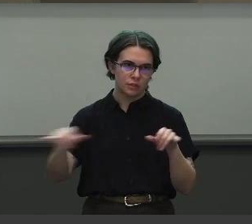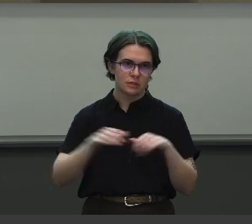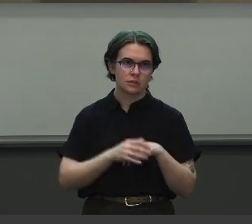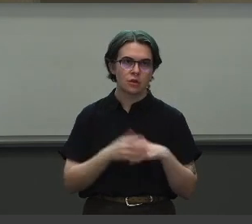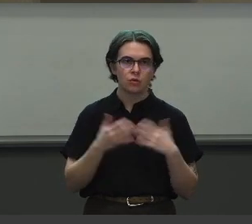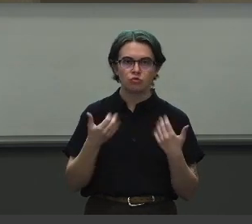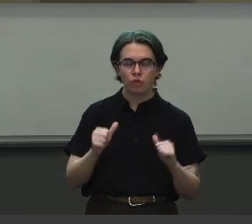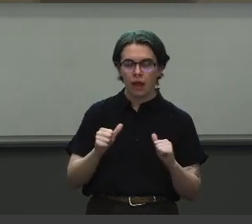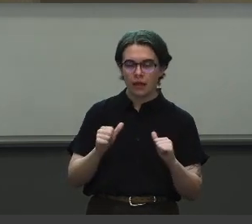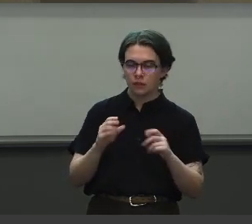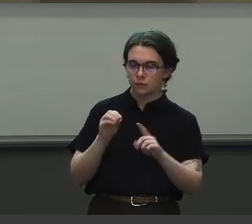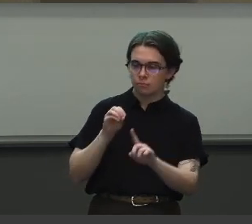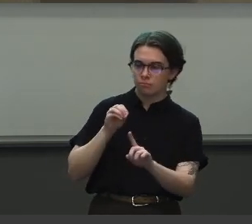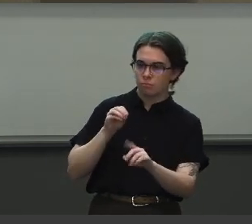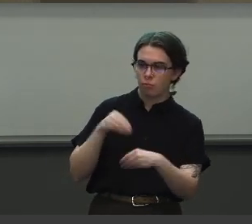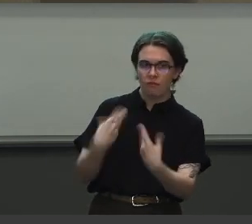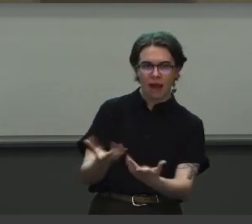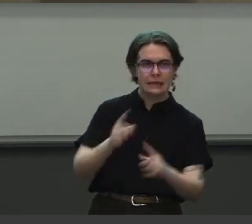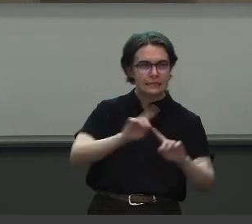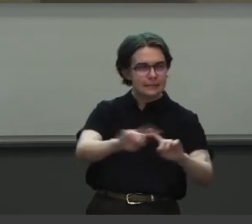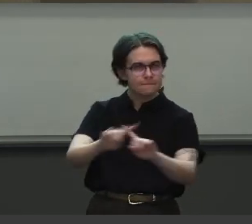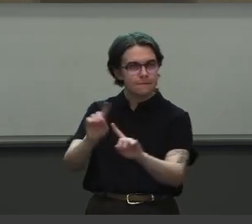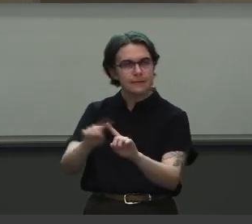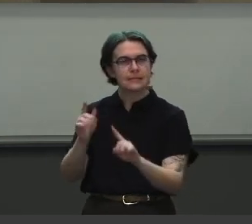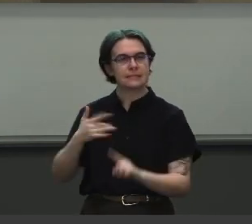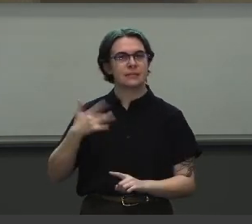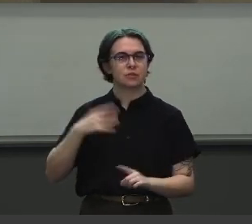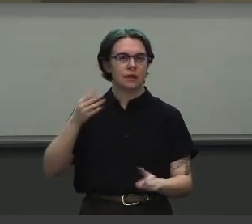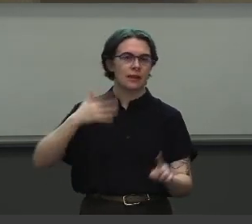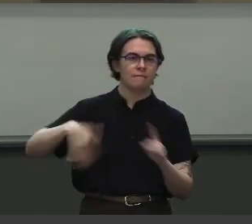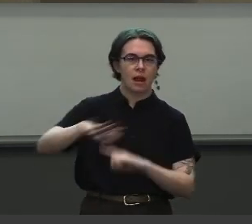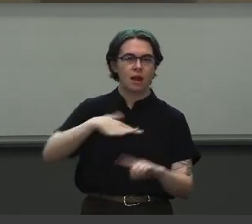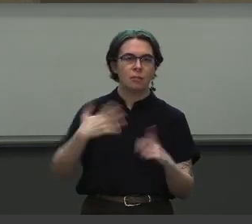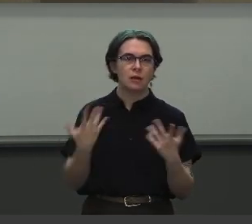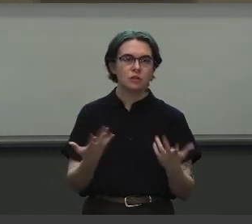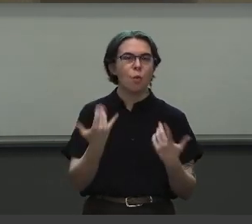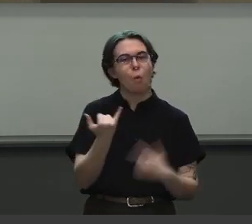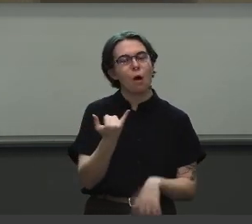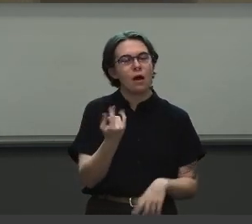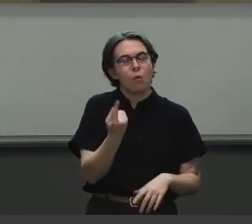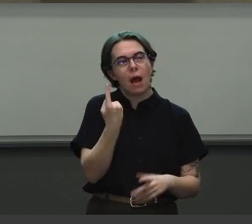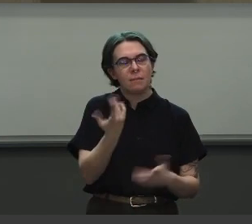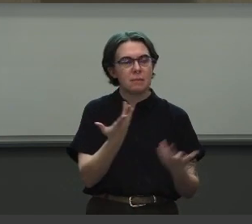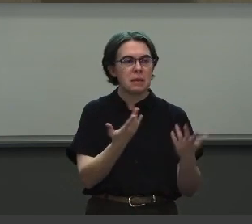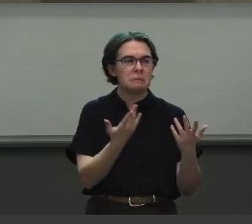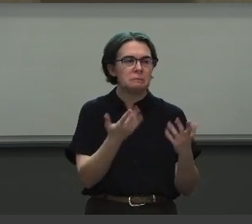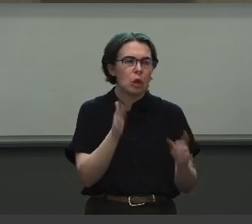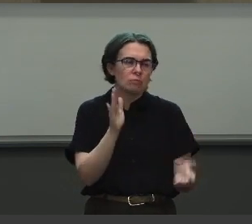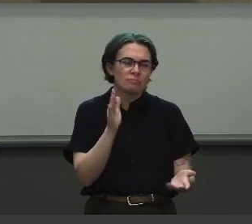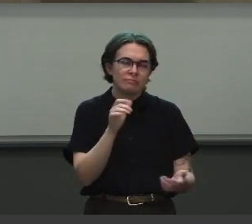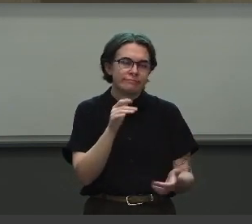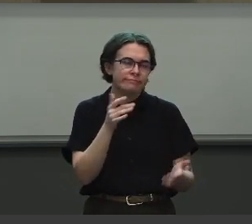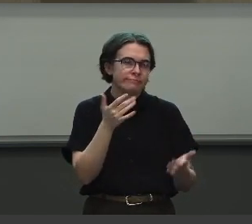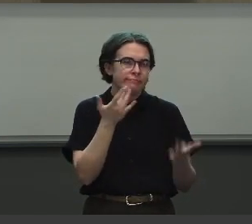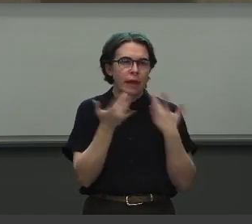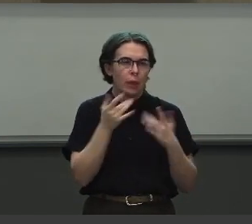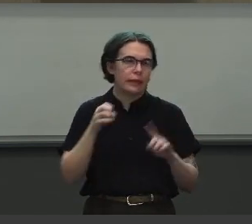sensory environments, so either a sparse or a very busy city-like environment. Right. And we're looking at